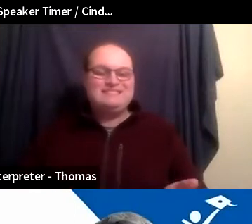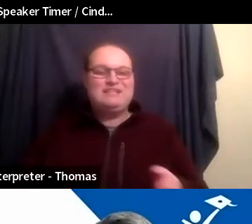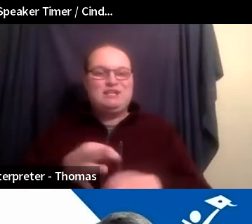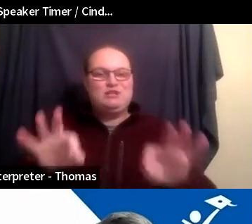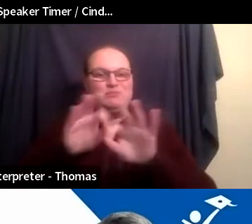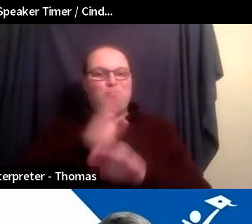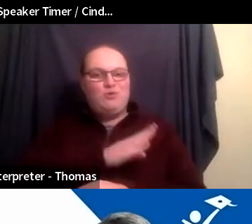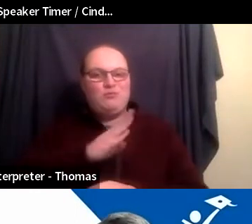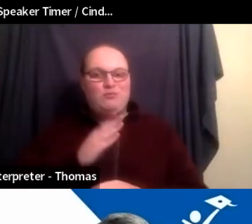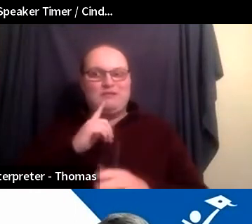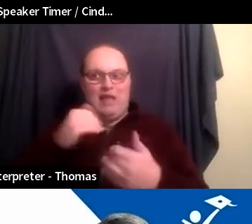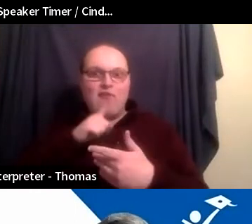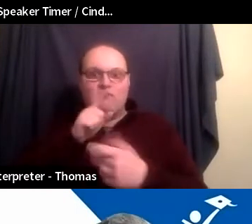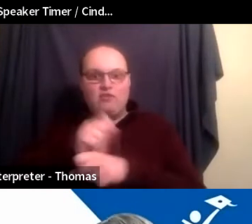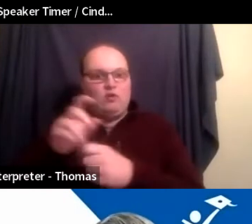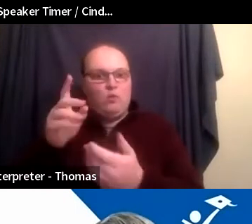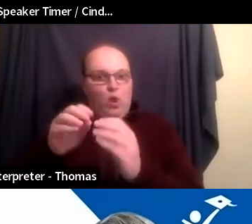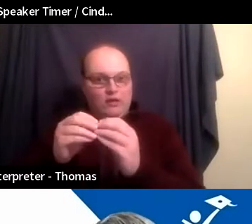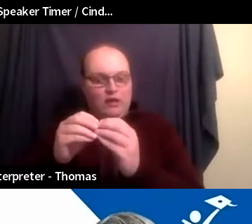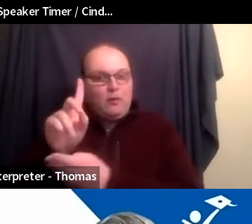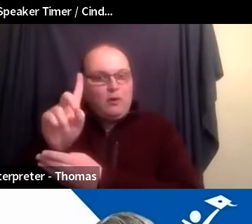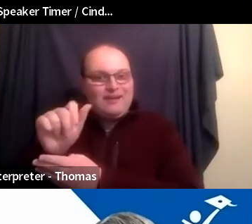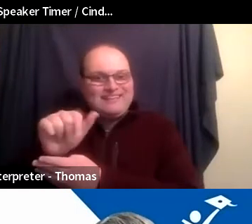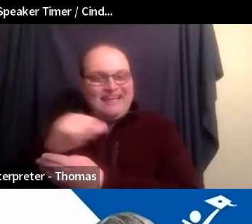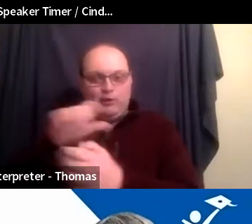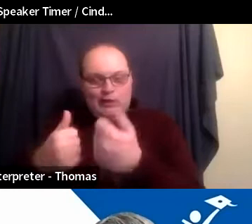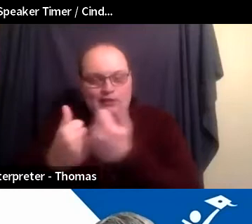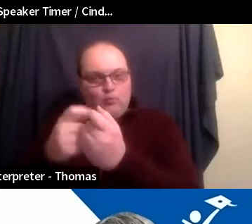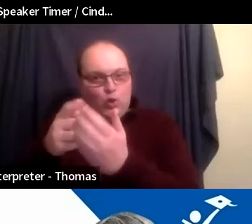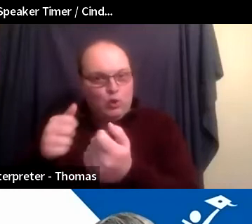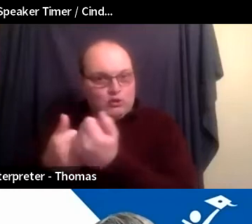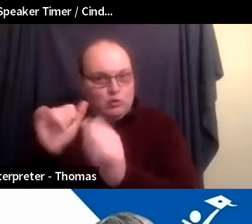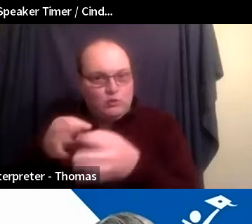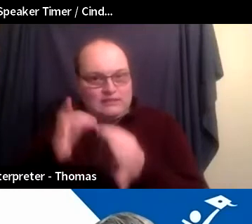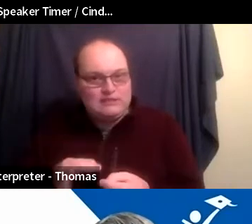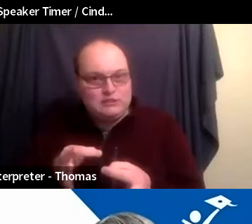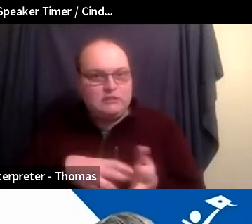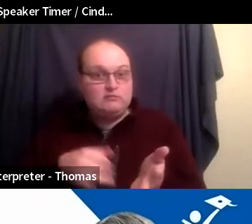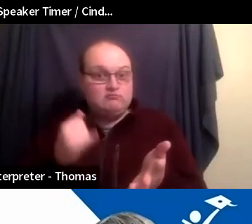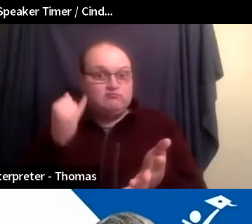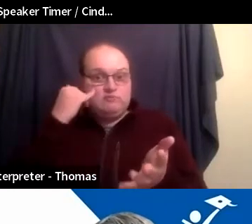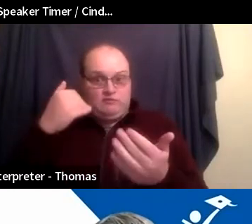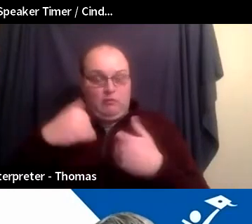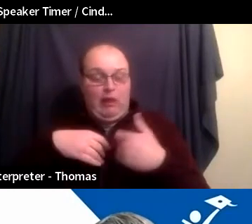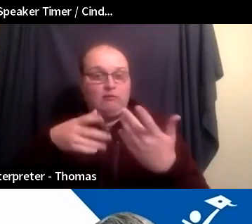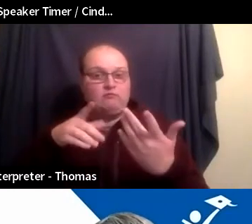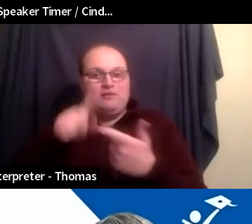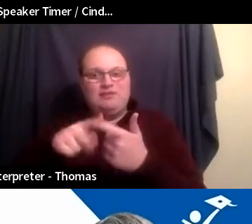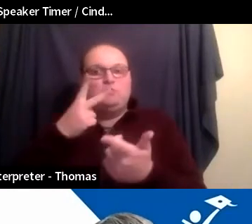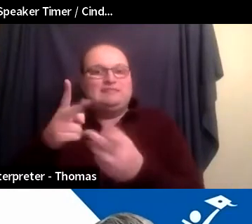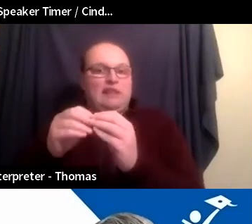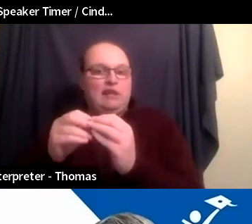have the actual numbers to support your decision? Because if so, then we need to actually see them.